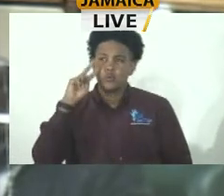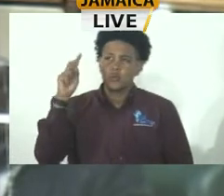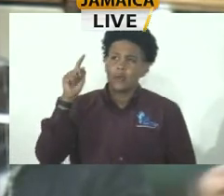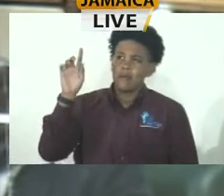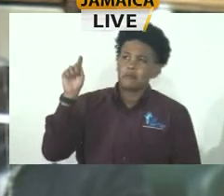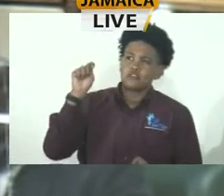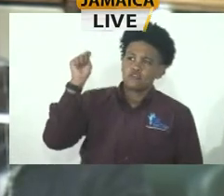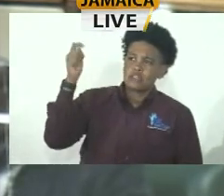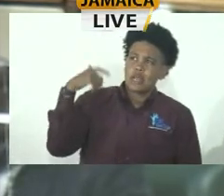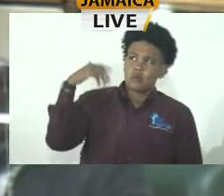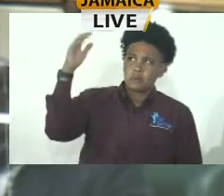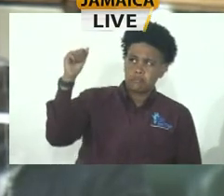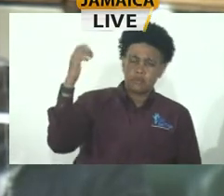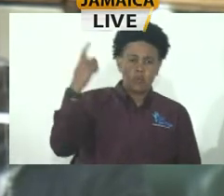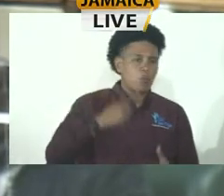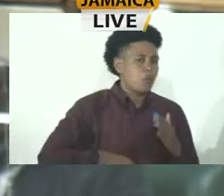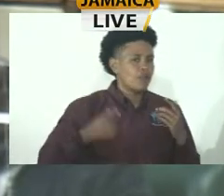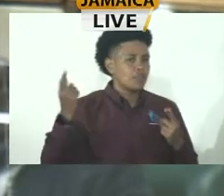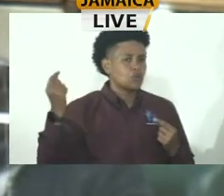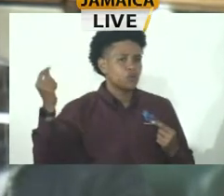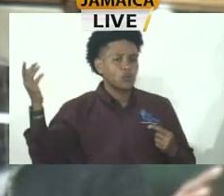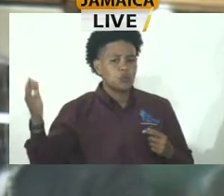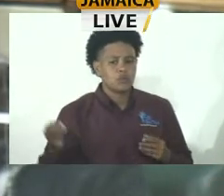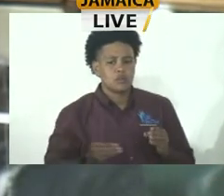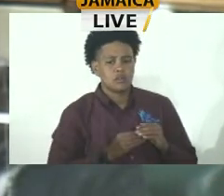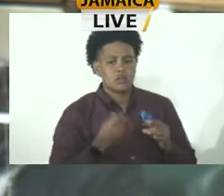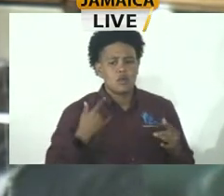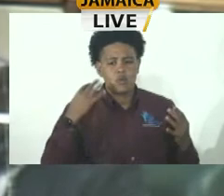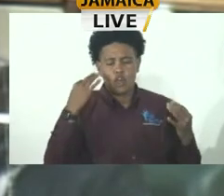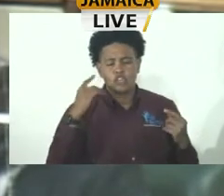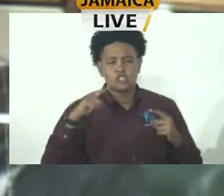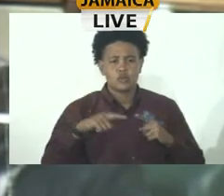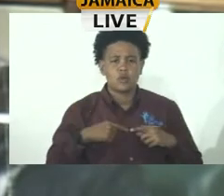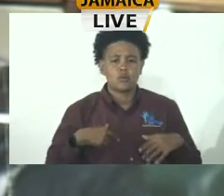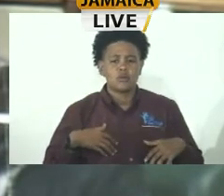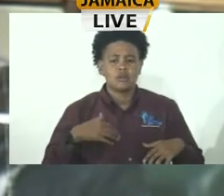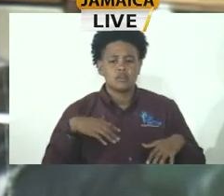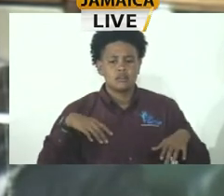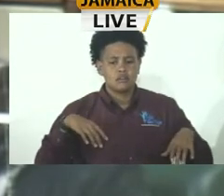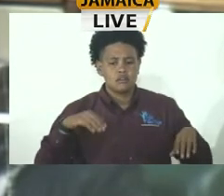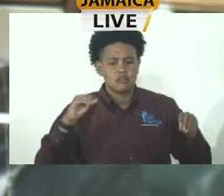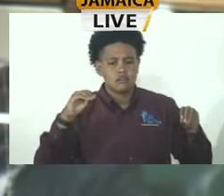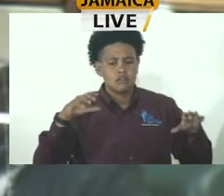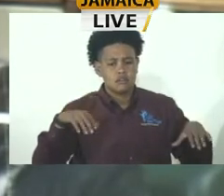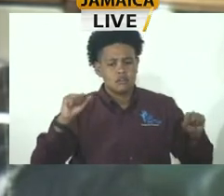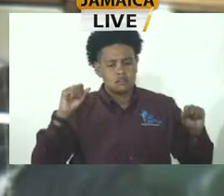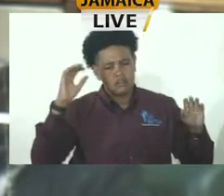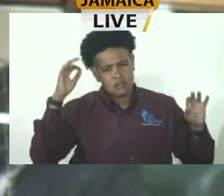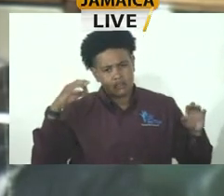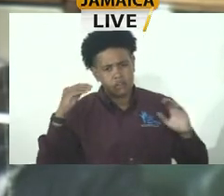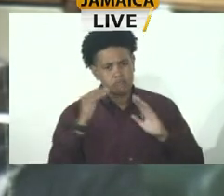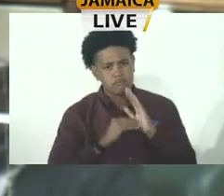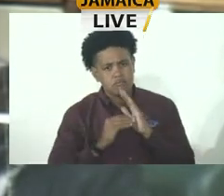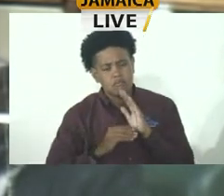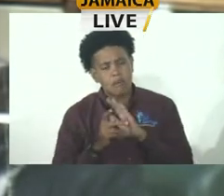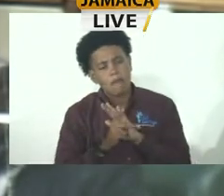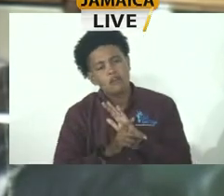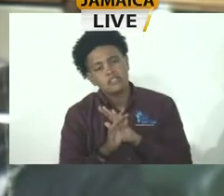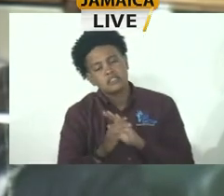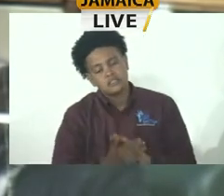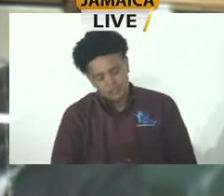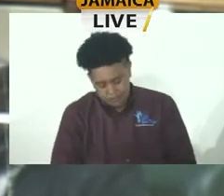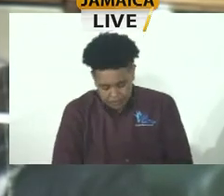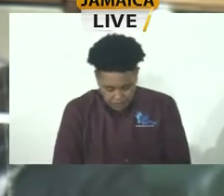trinidad we take some of what they are doing and we consider it when we're making our policies and madam speaker